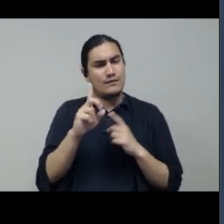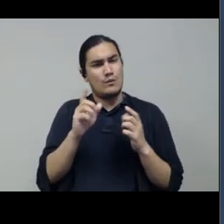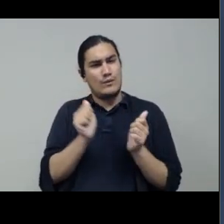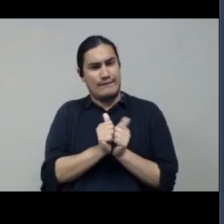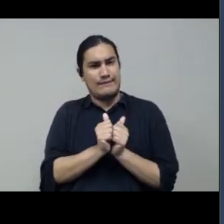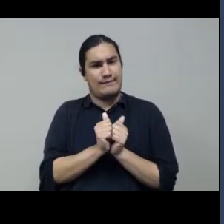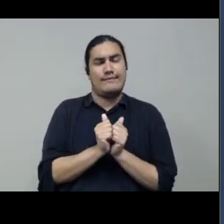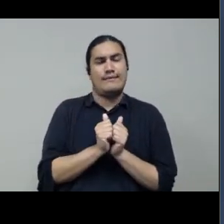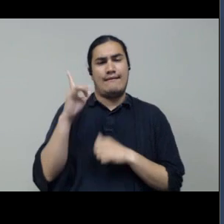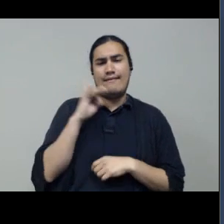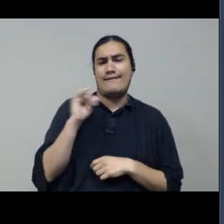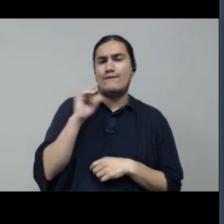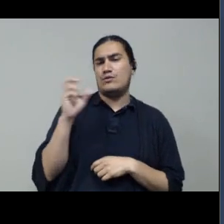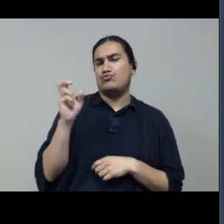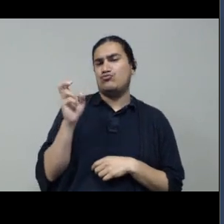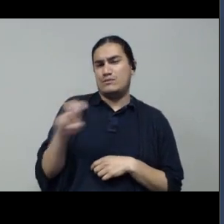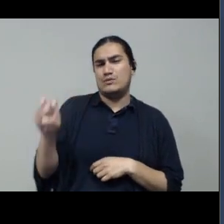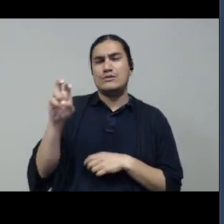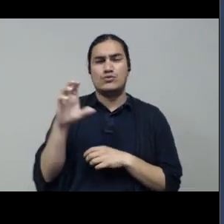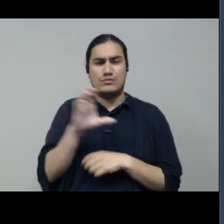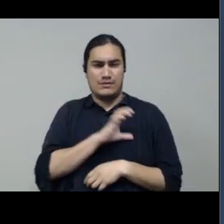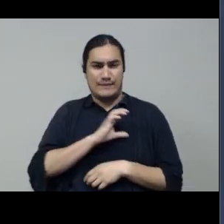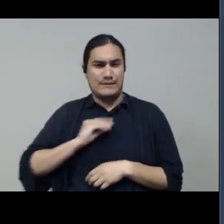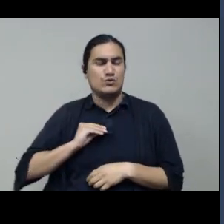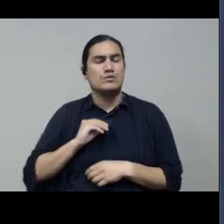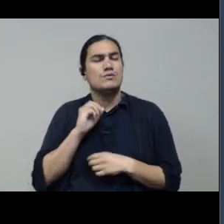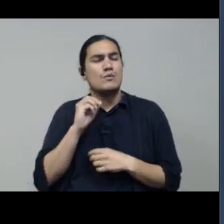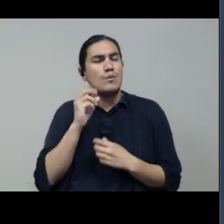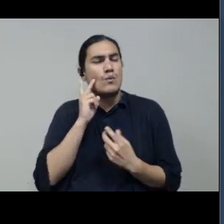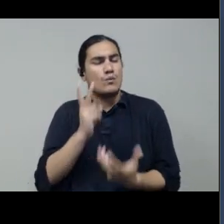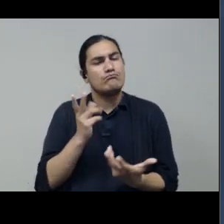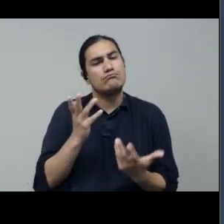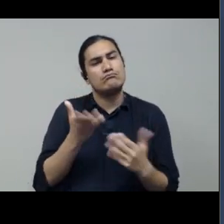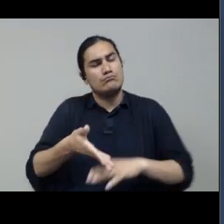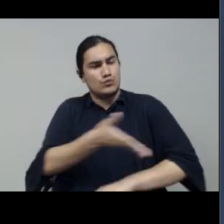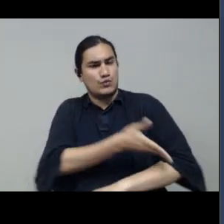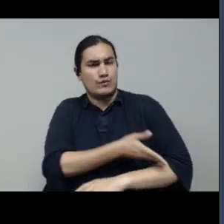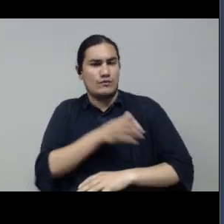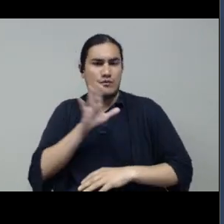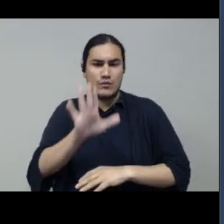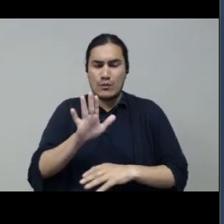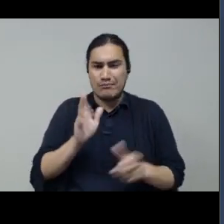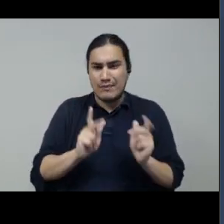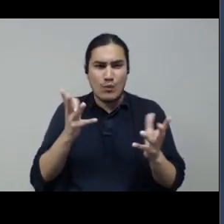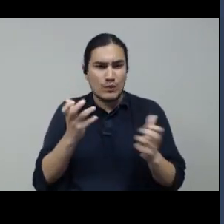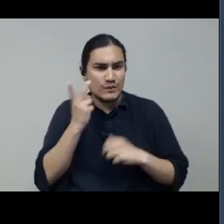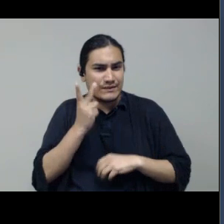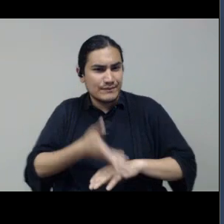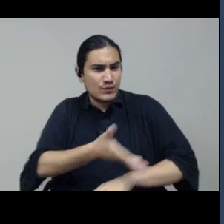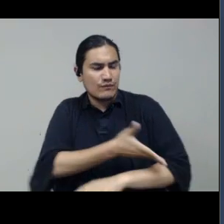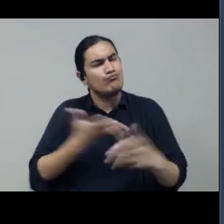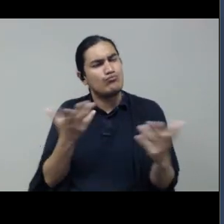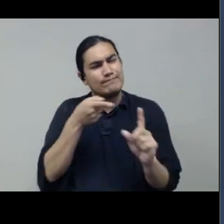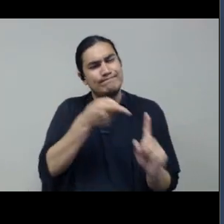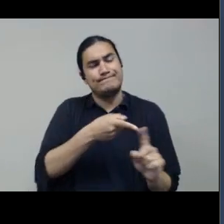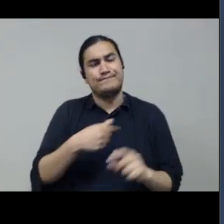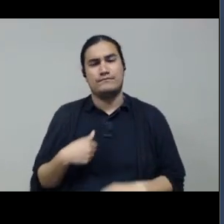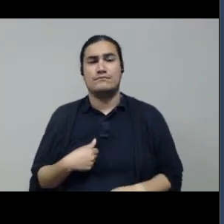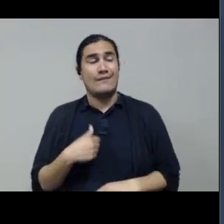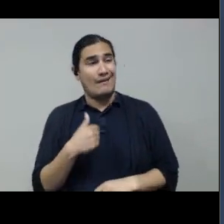help expedite improvements that your residents desire, what would that be? I think I mentioned two of them is